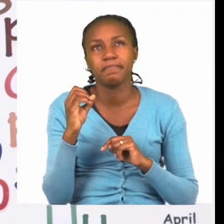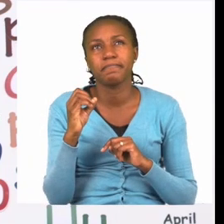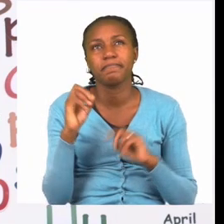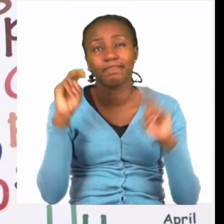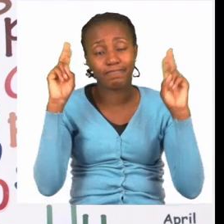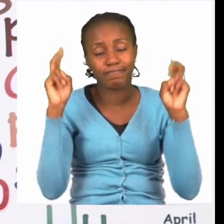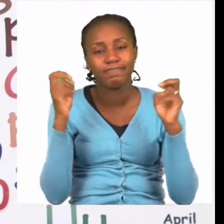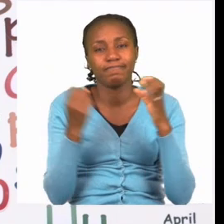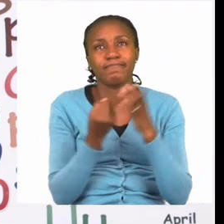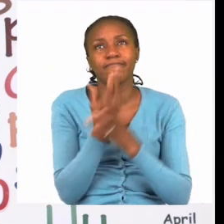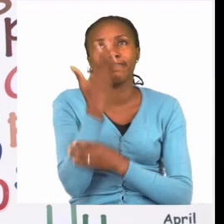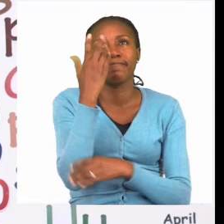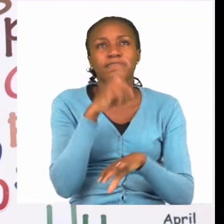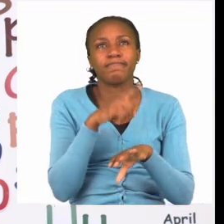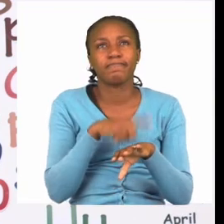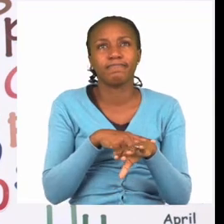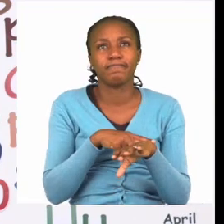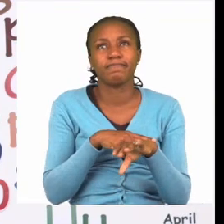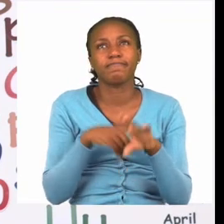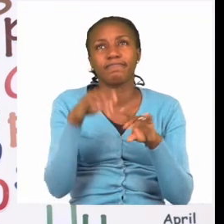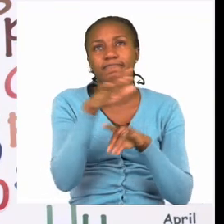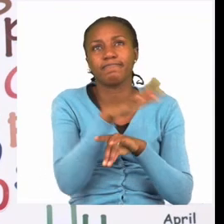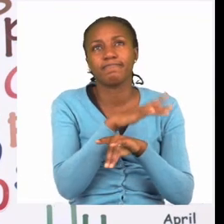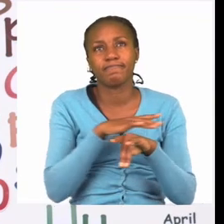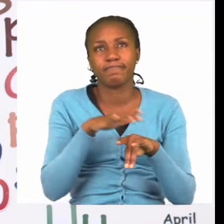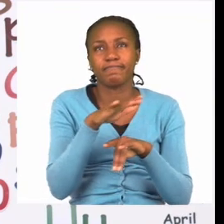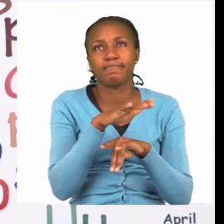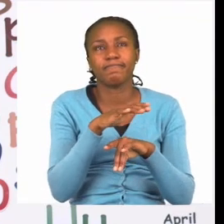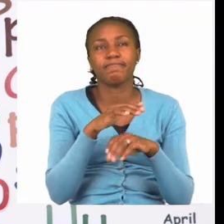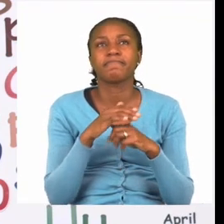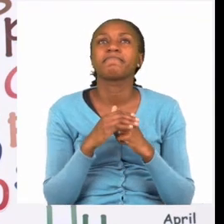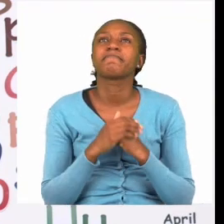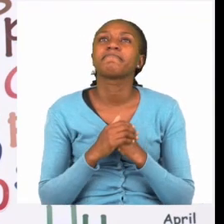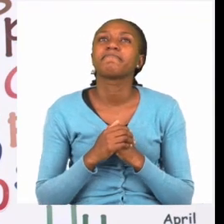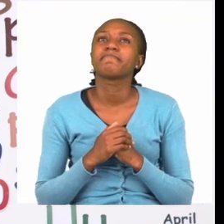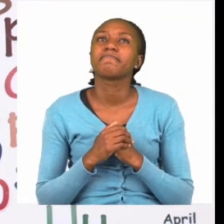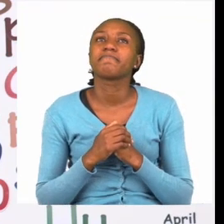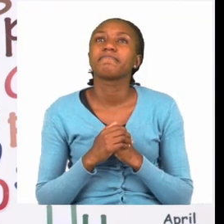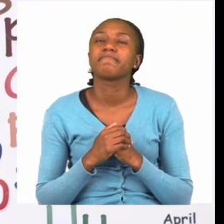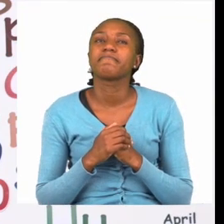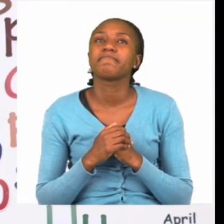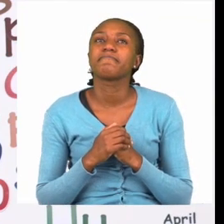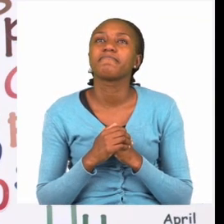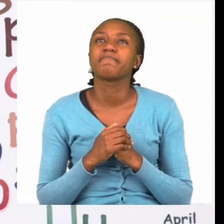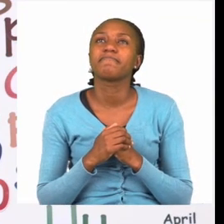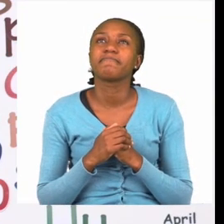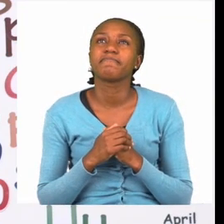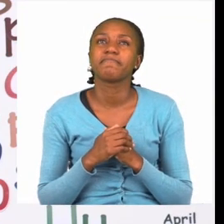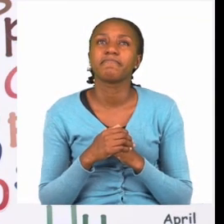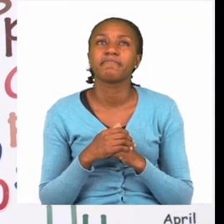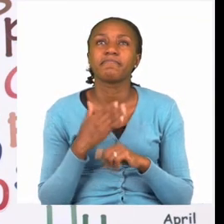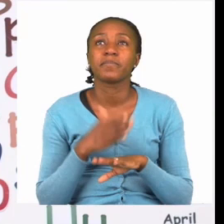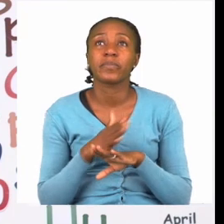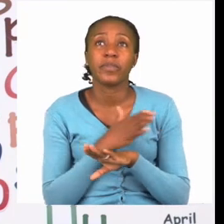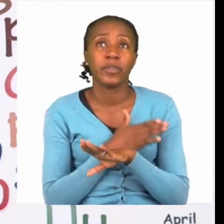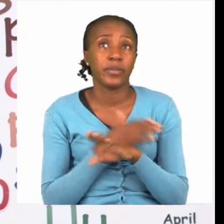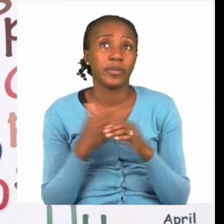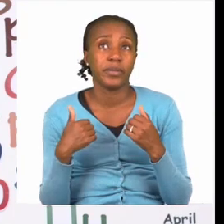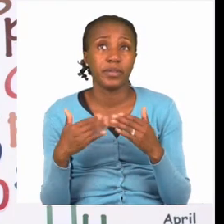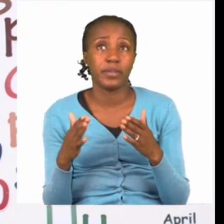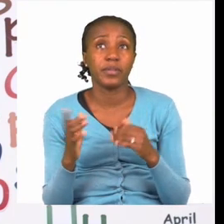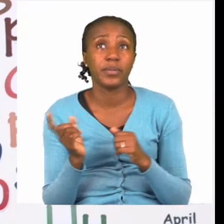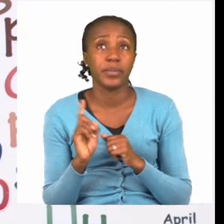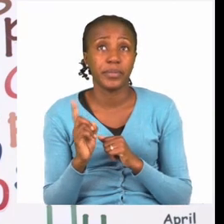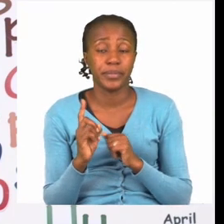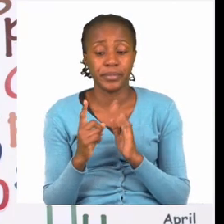theme this week is Spring and Animals. Now before we start our